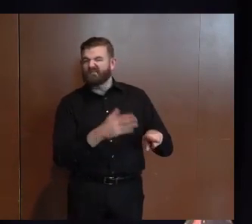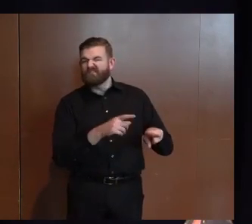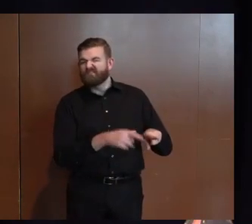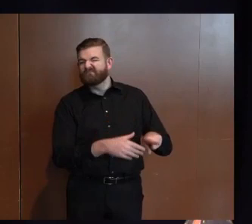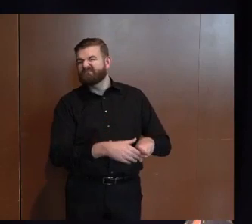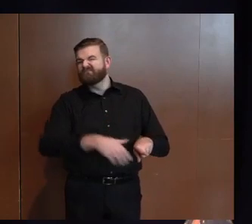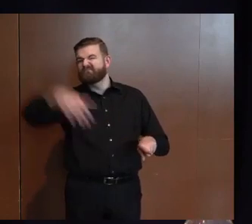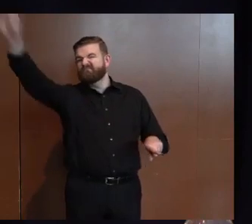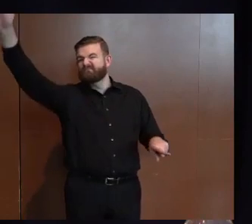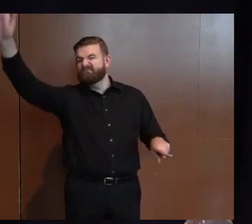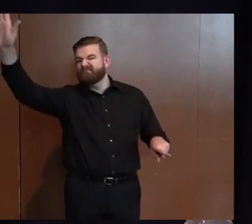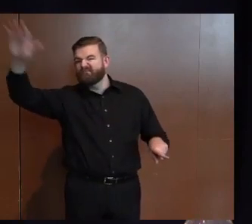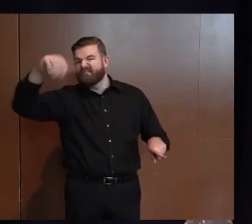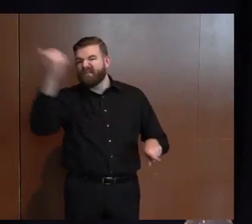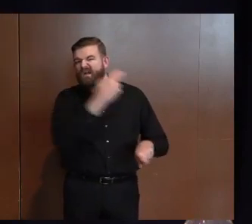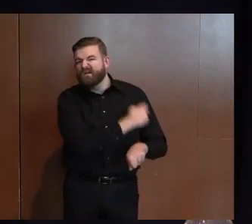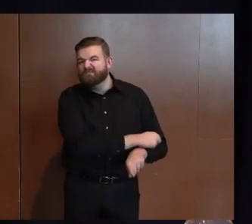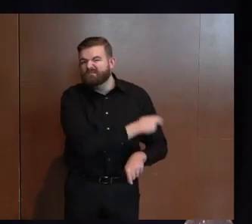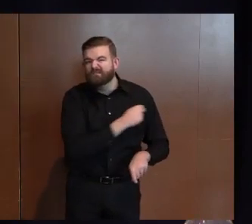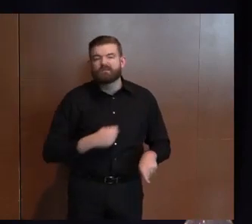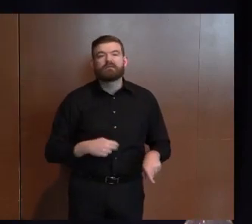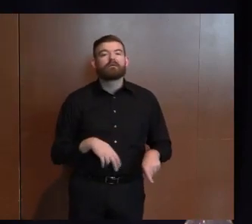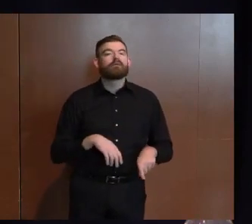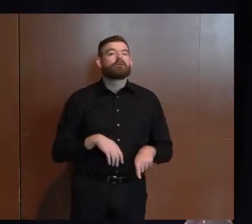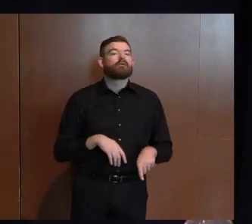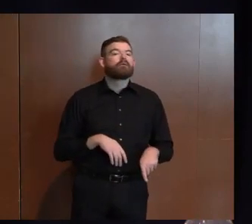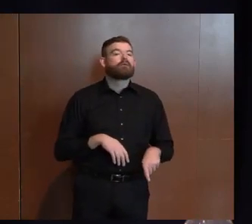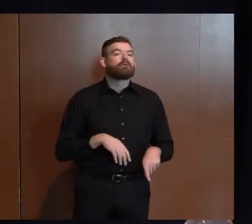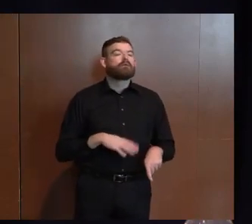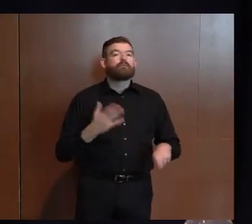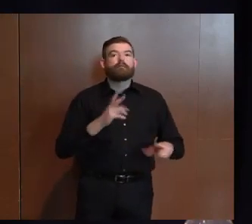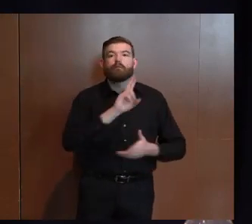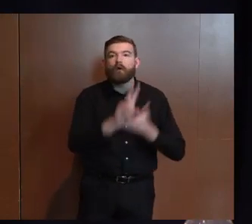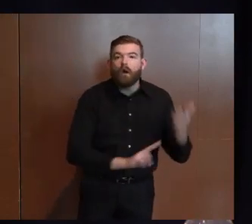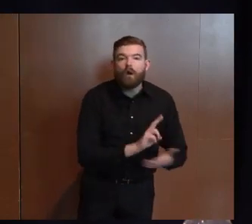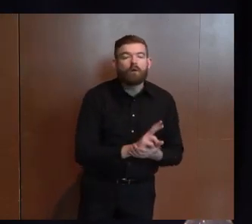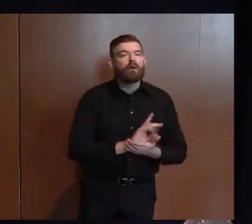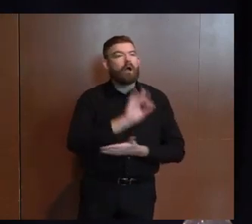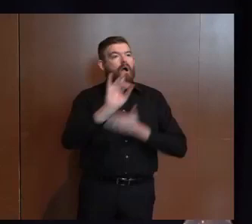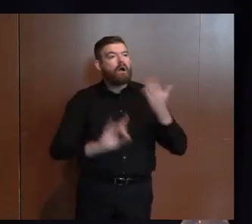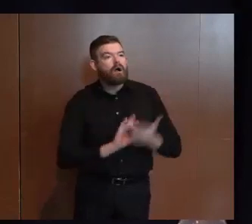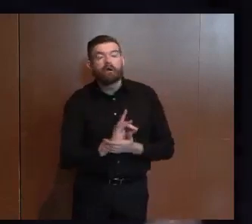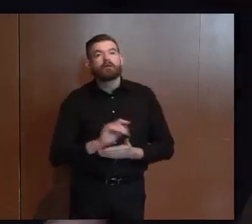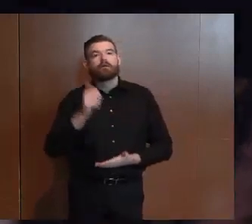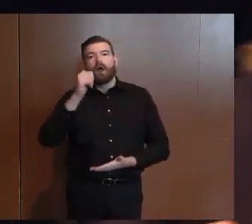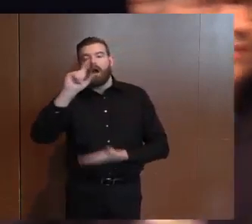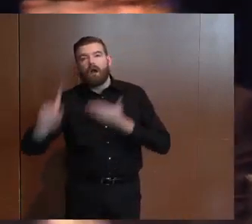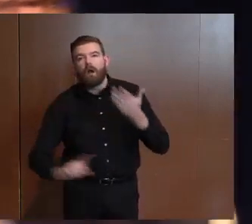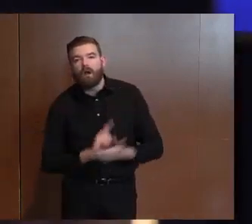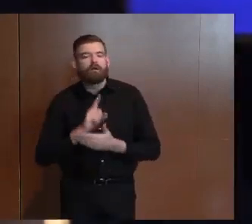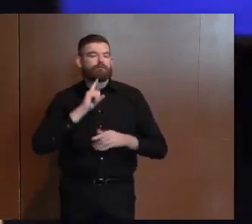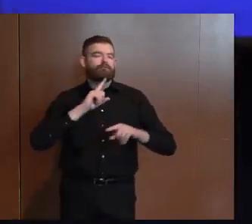for a whole shift. Did that help? Yes, thank you. Thank you. Let's go down to Dave down front here. Thank